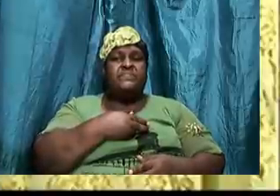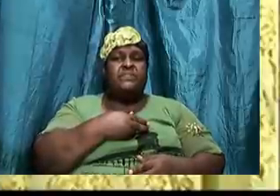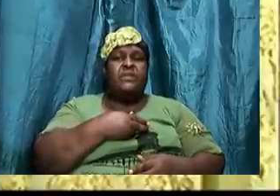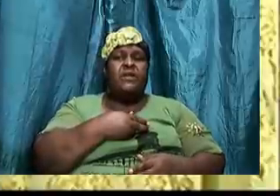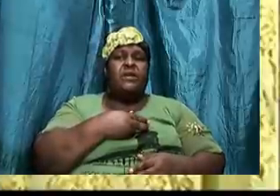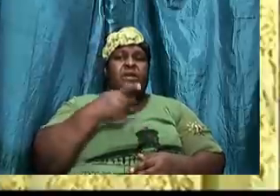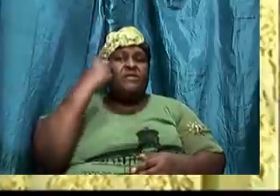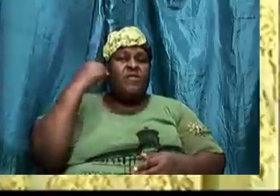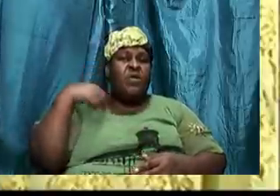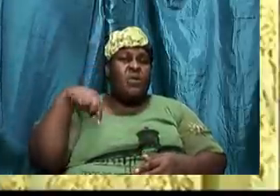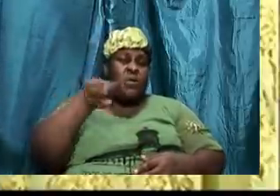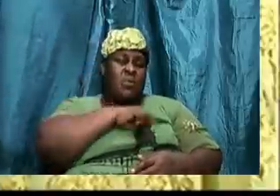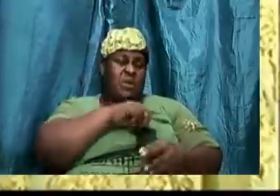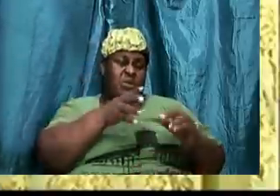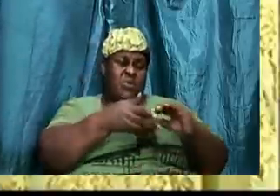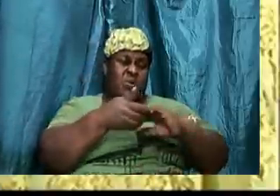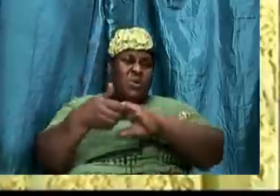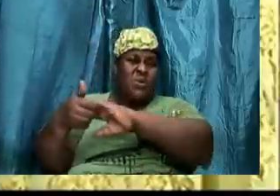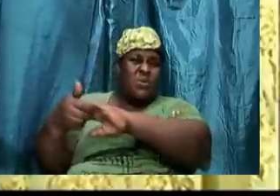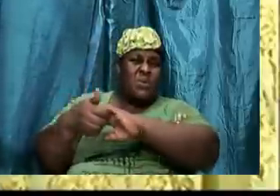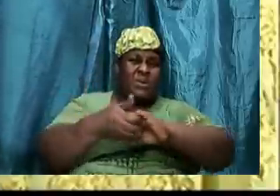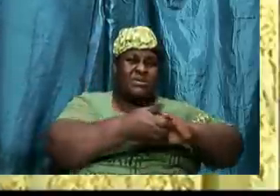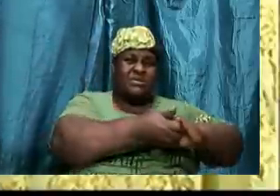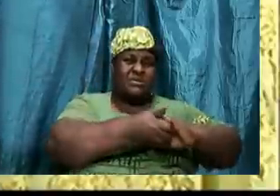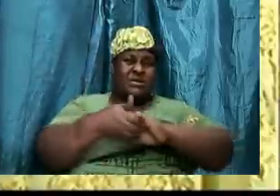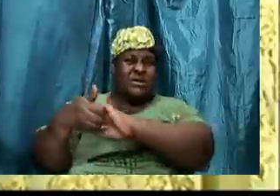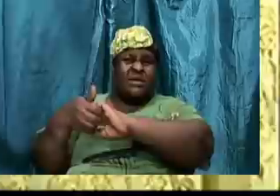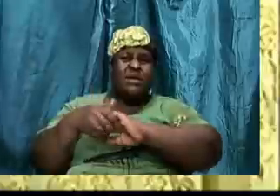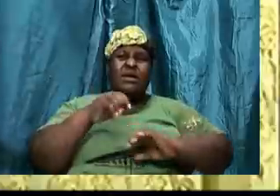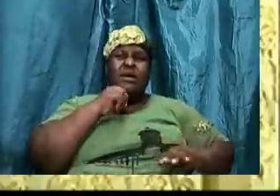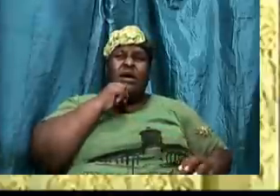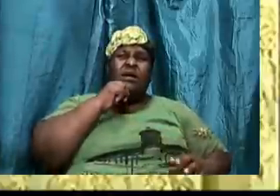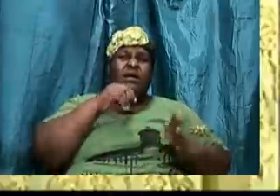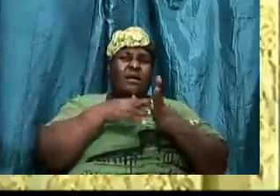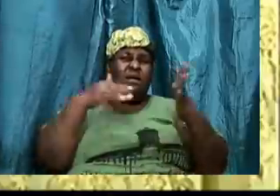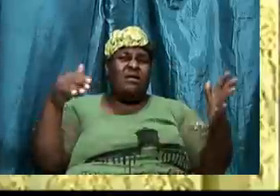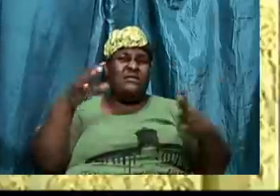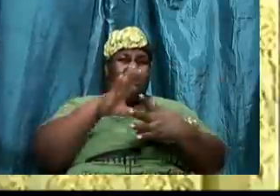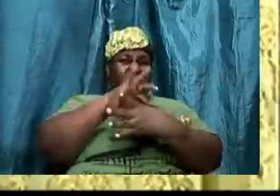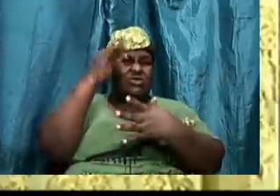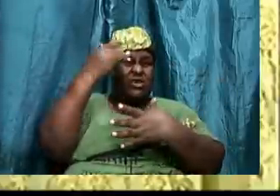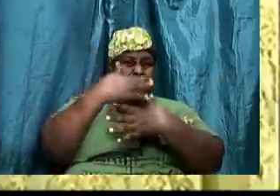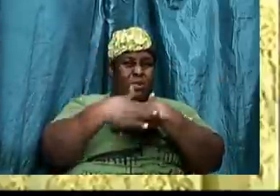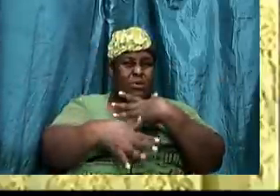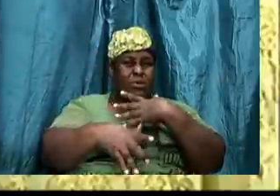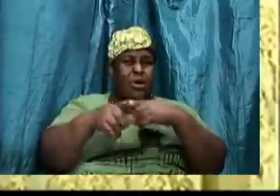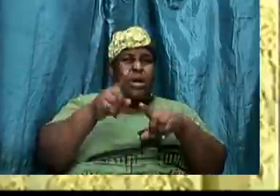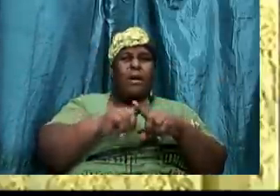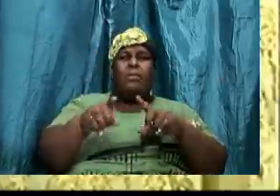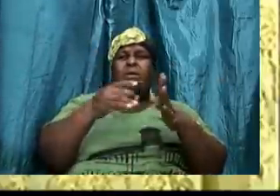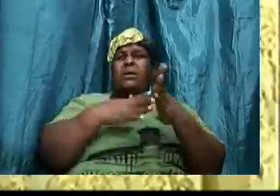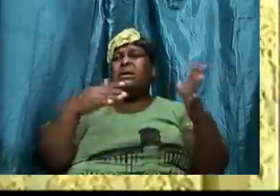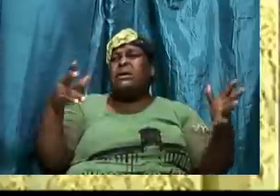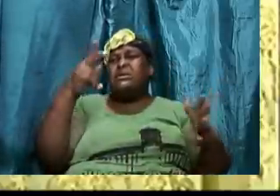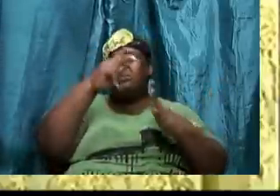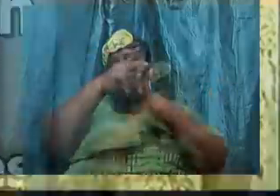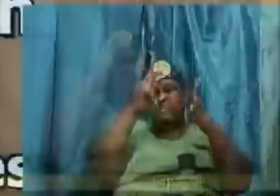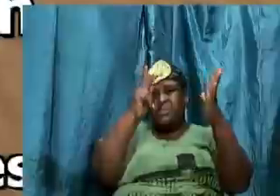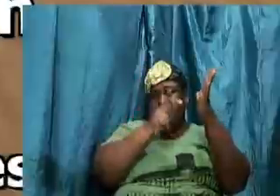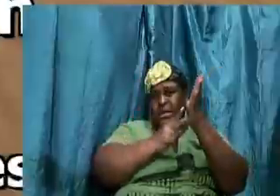for we wrestle not against flesh and blood, but against